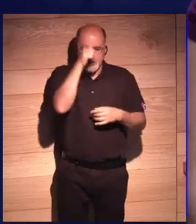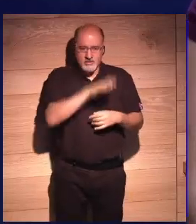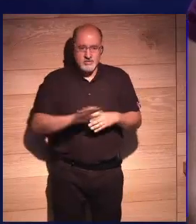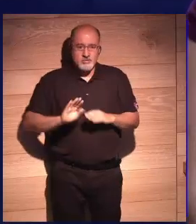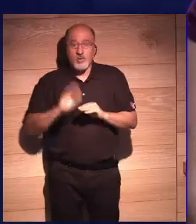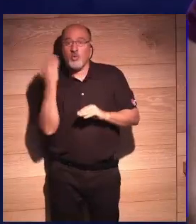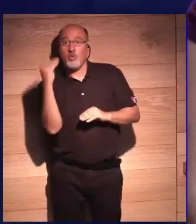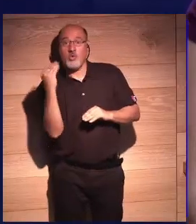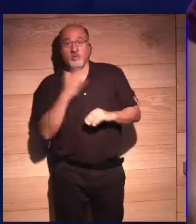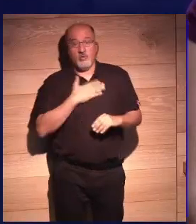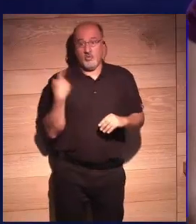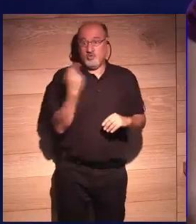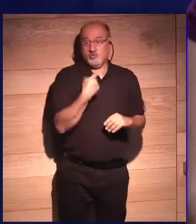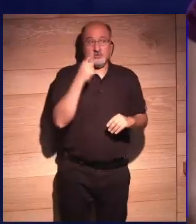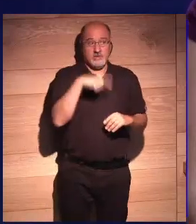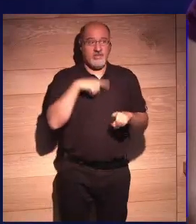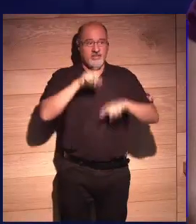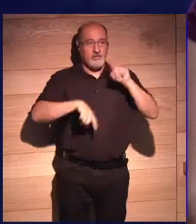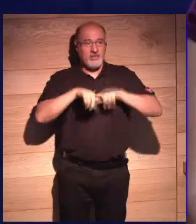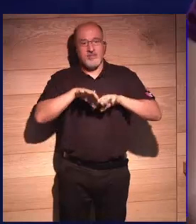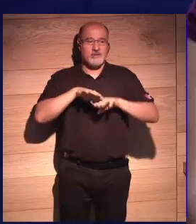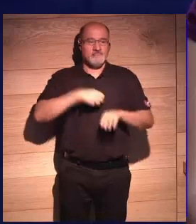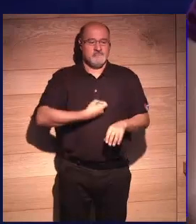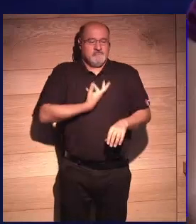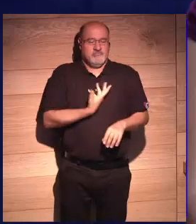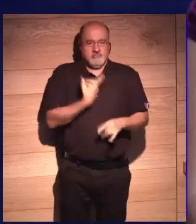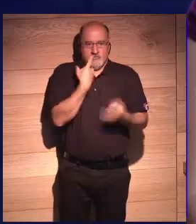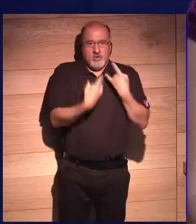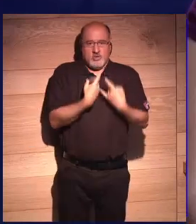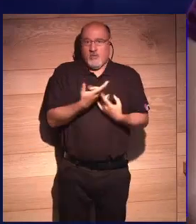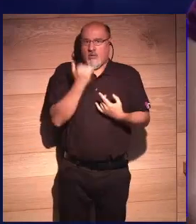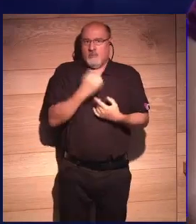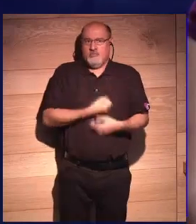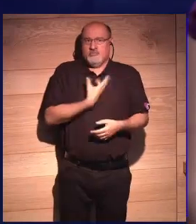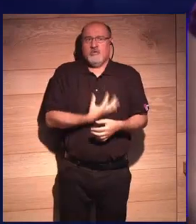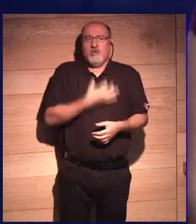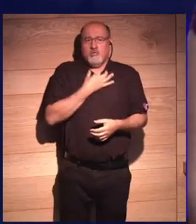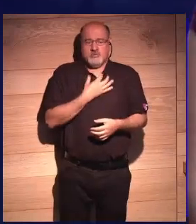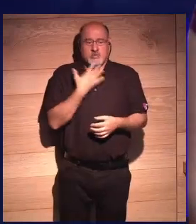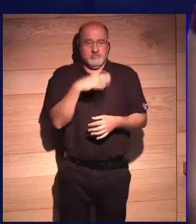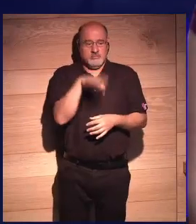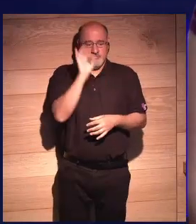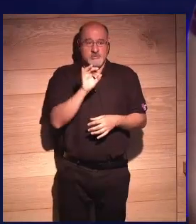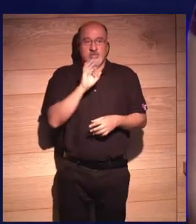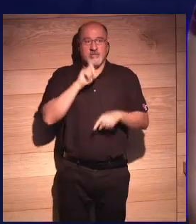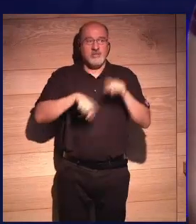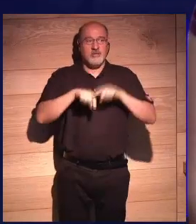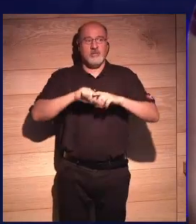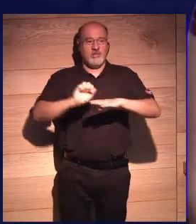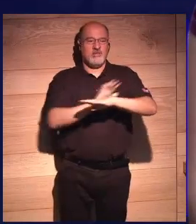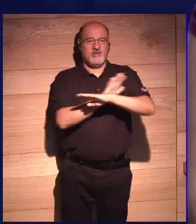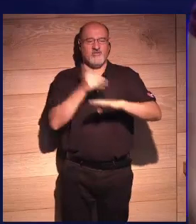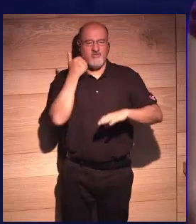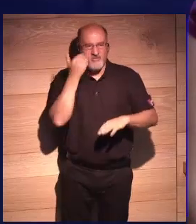interactive content and motivation. Young people, even us, we act in a in a motivational way if